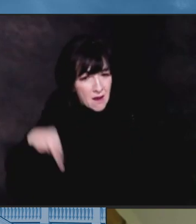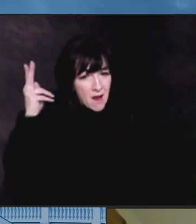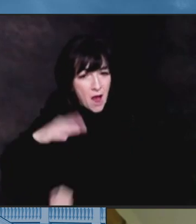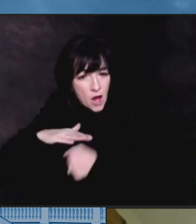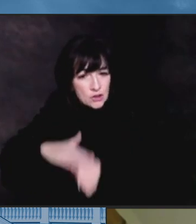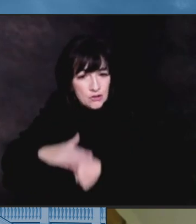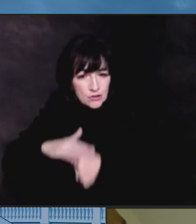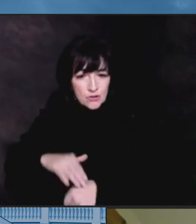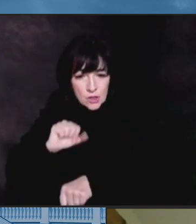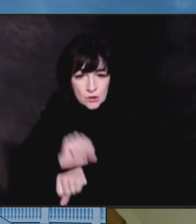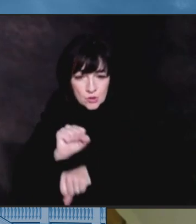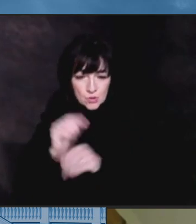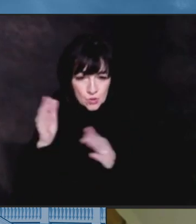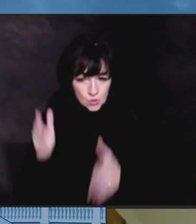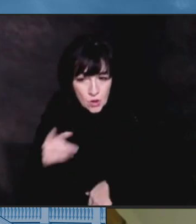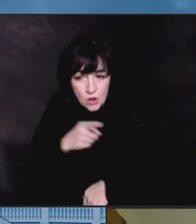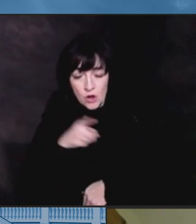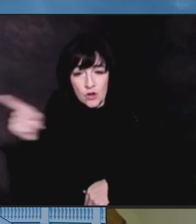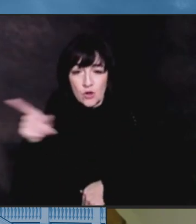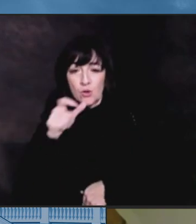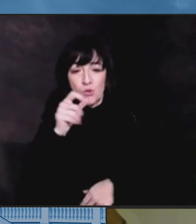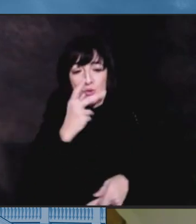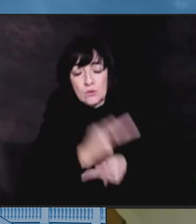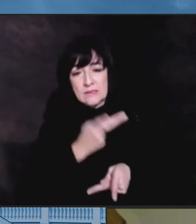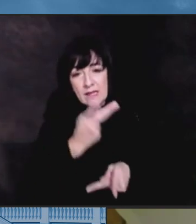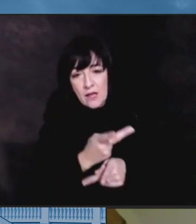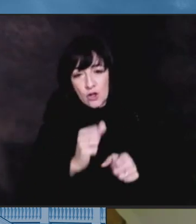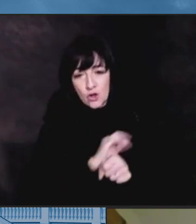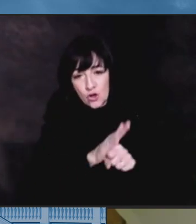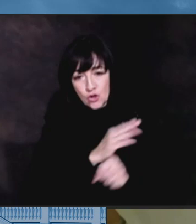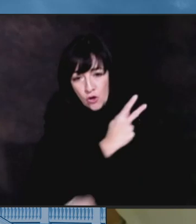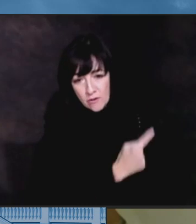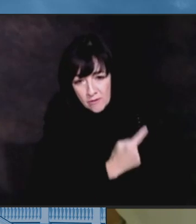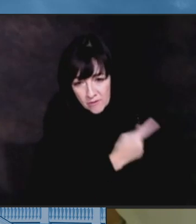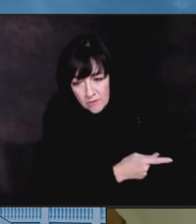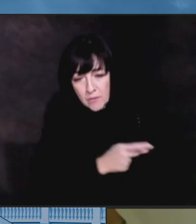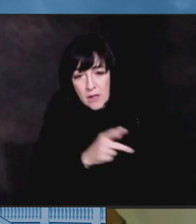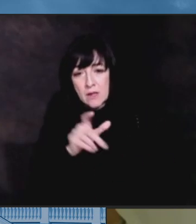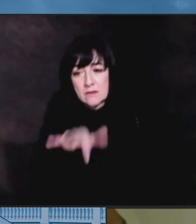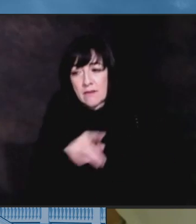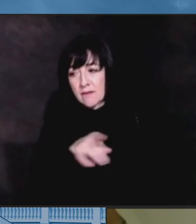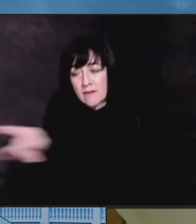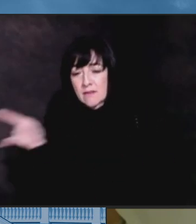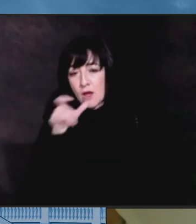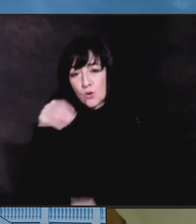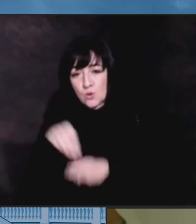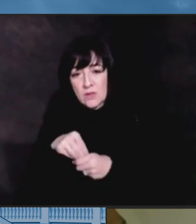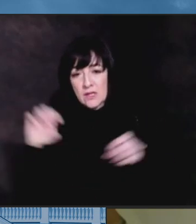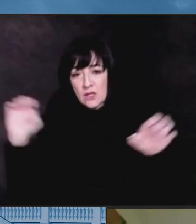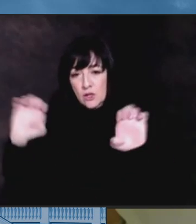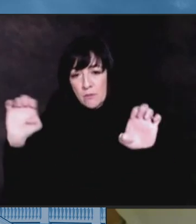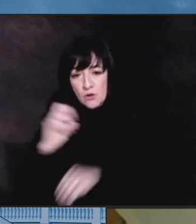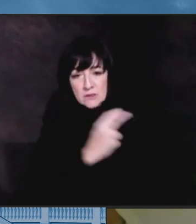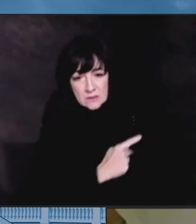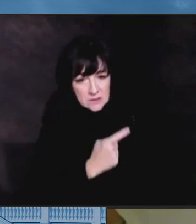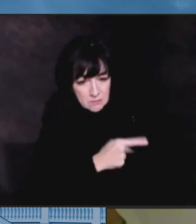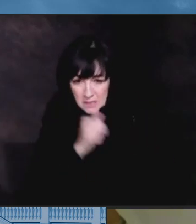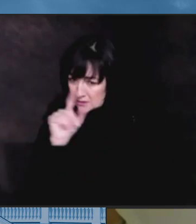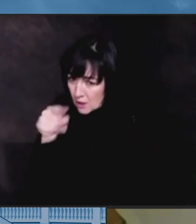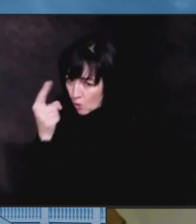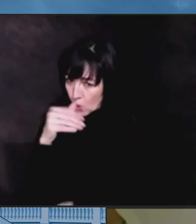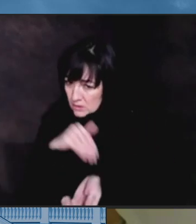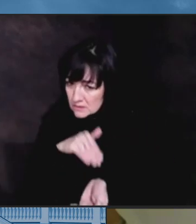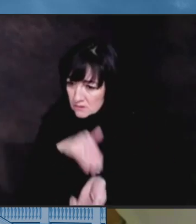those who are providing care for COVID patients, those in the emergency departments, not just doctors and nurses, but